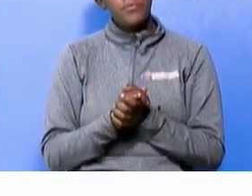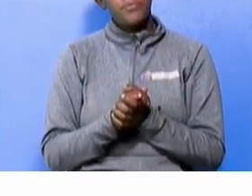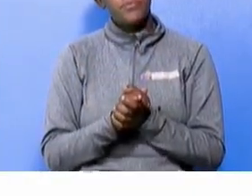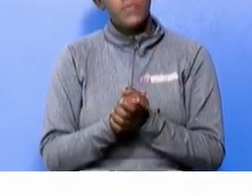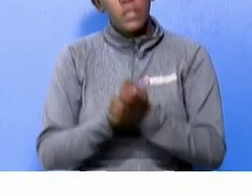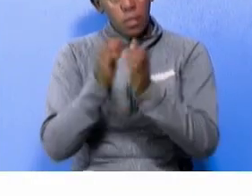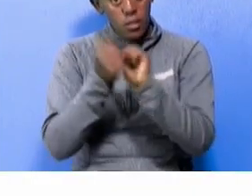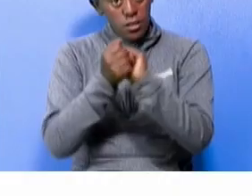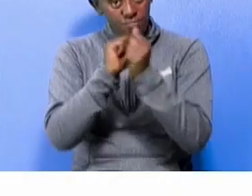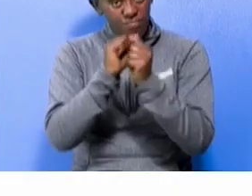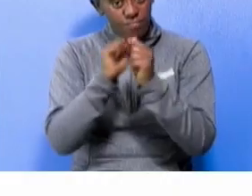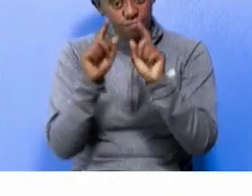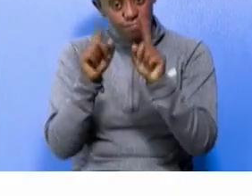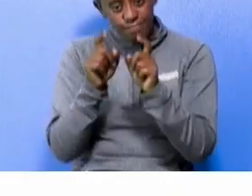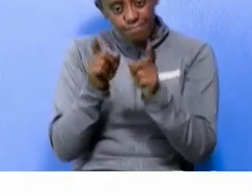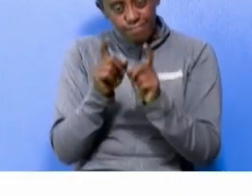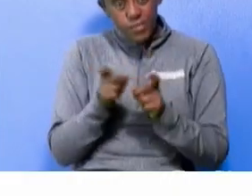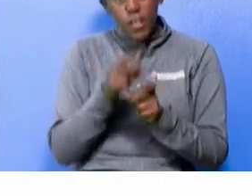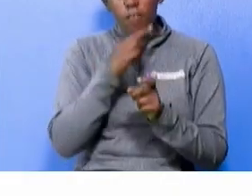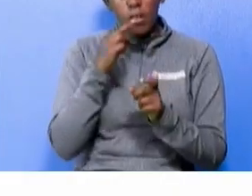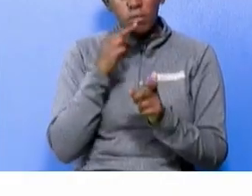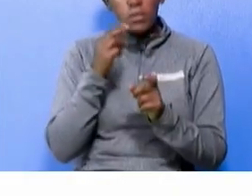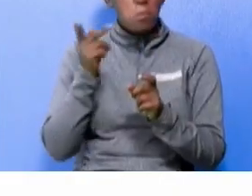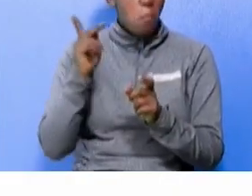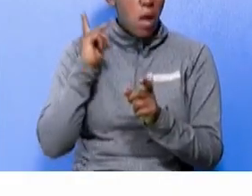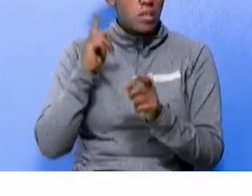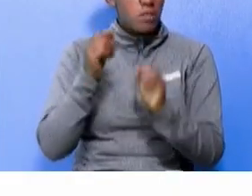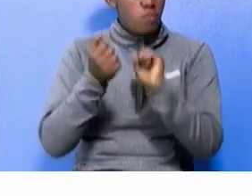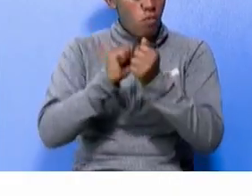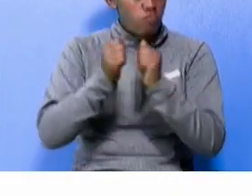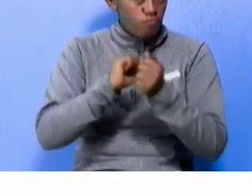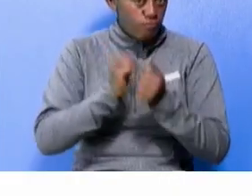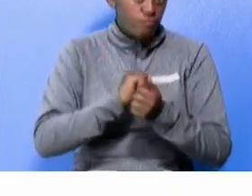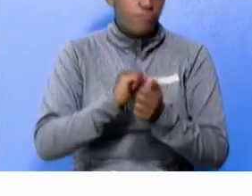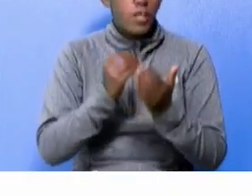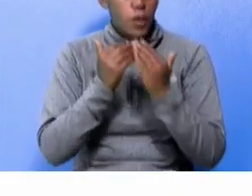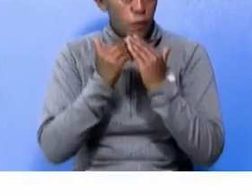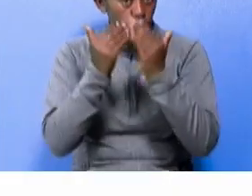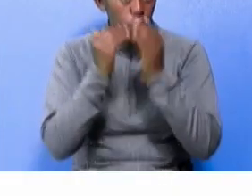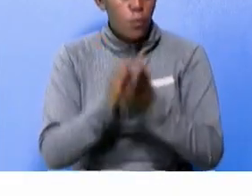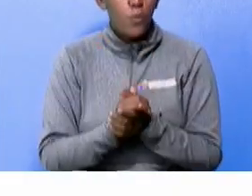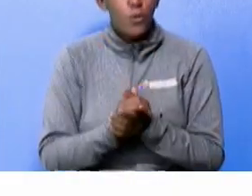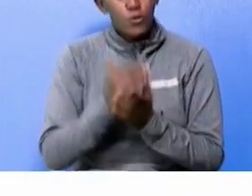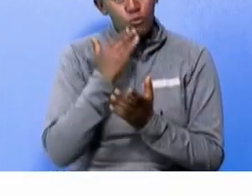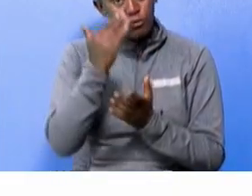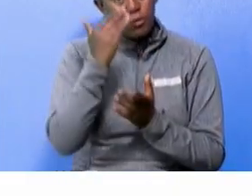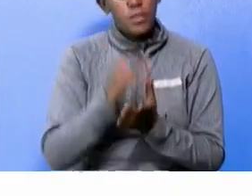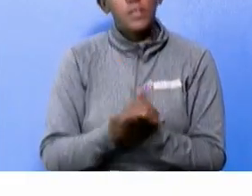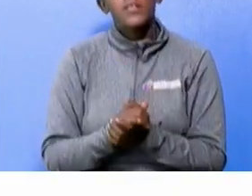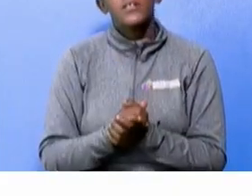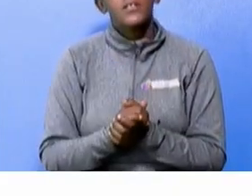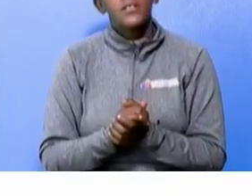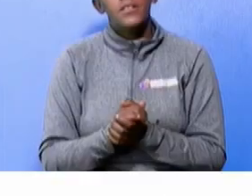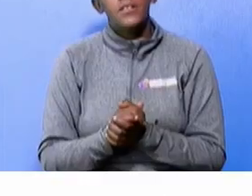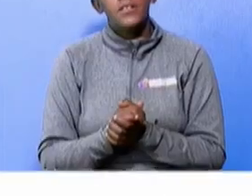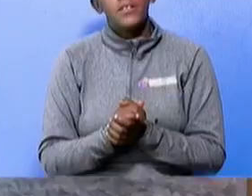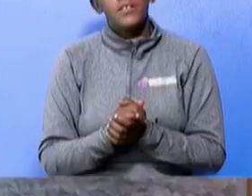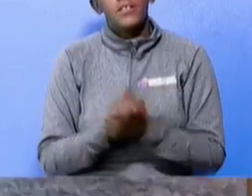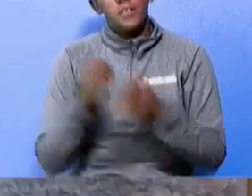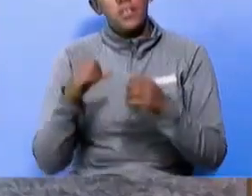Change the verbs in the bracket into past forms. Thank you. Good. Let's